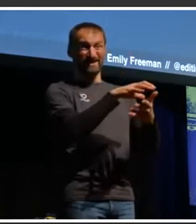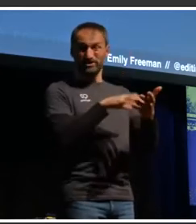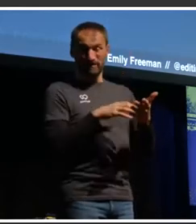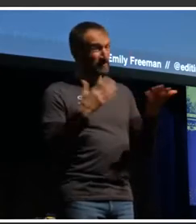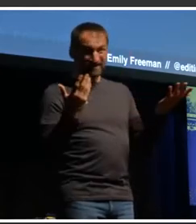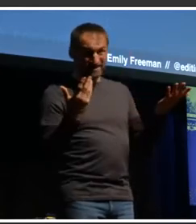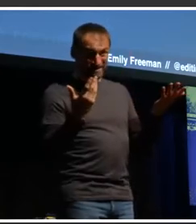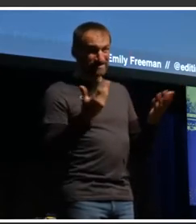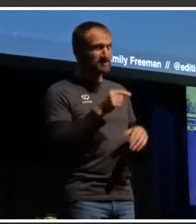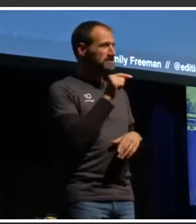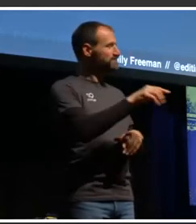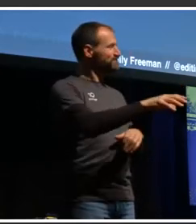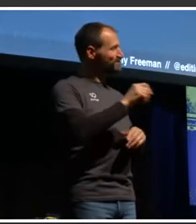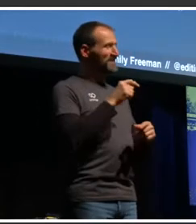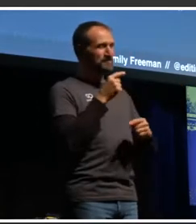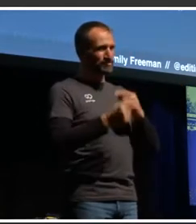process just to evaluate it.